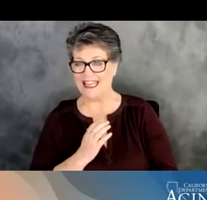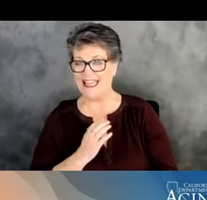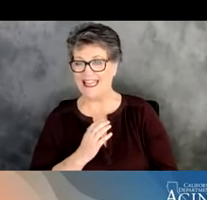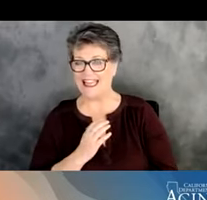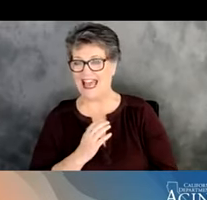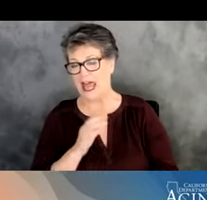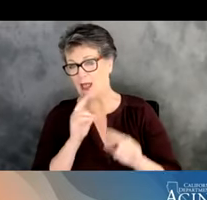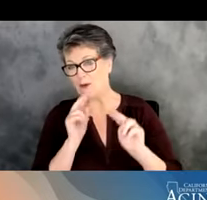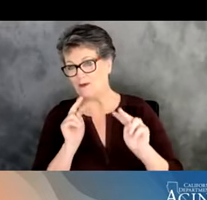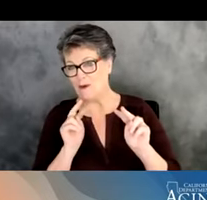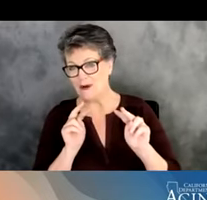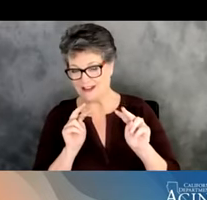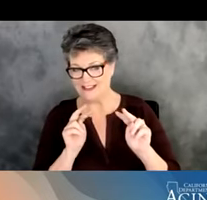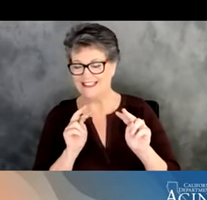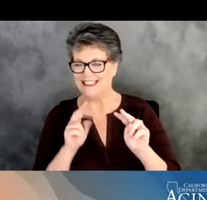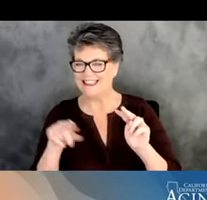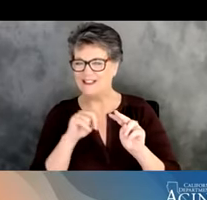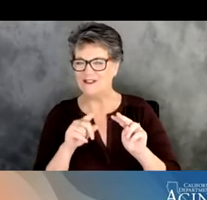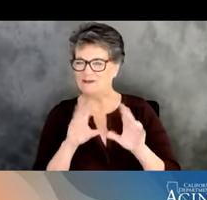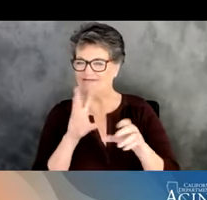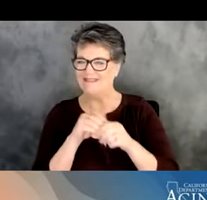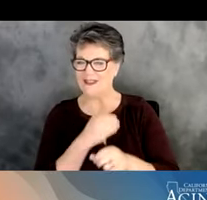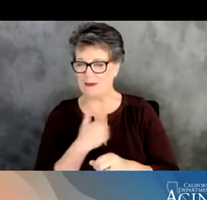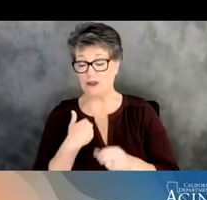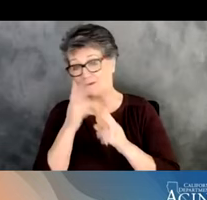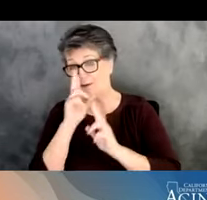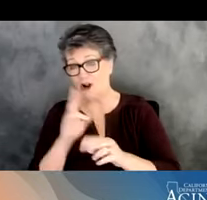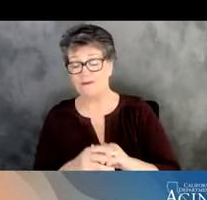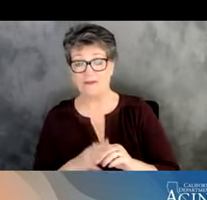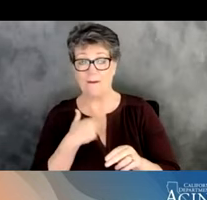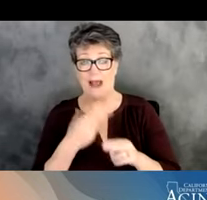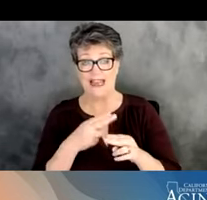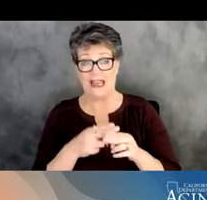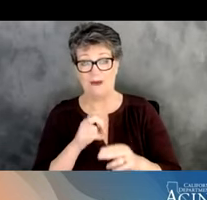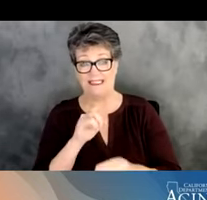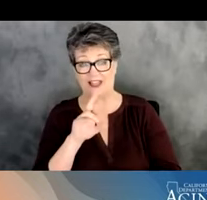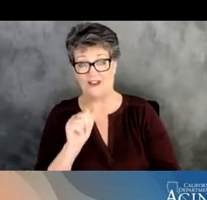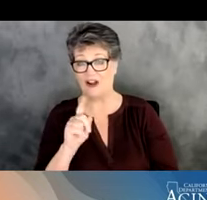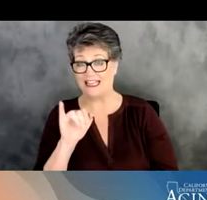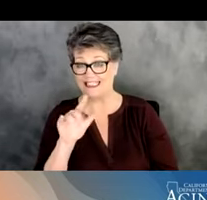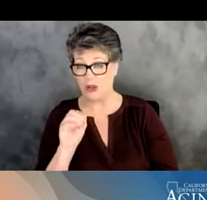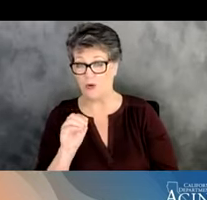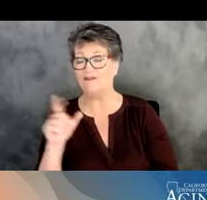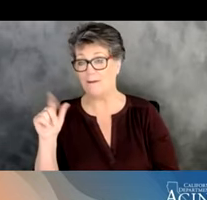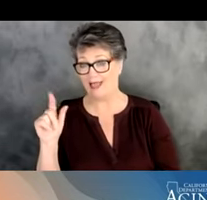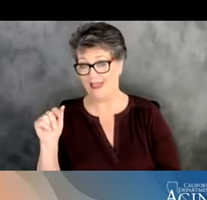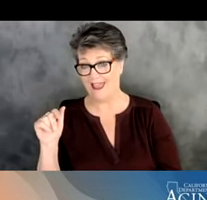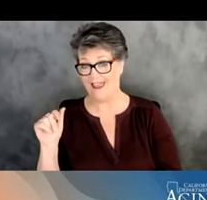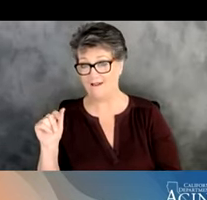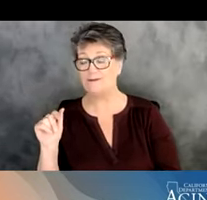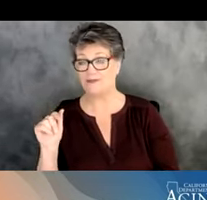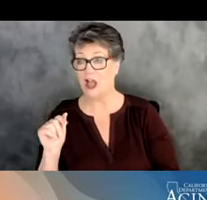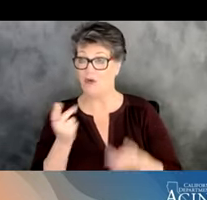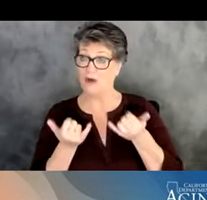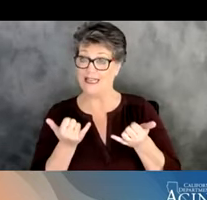illustrious membership. I'm honored. My name is Elvira Castillo. I'm from Los Angeles. At the